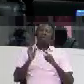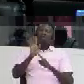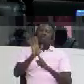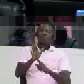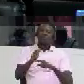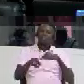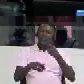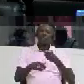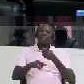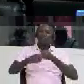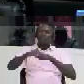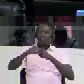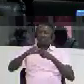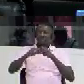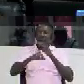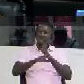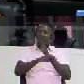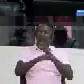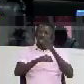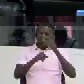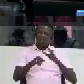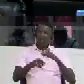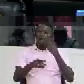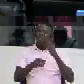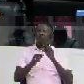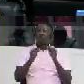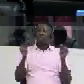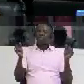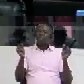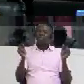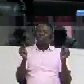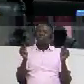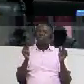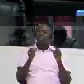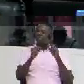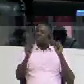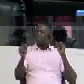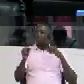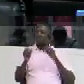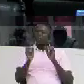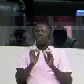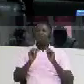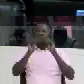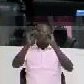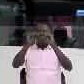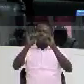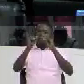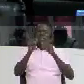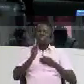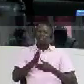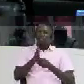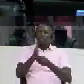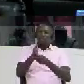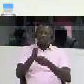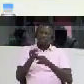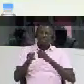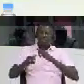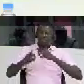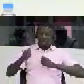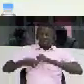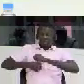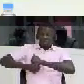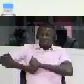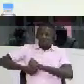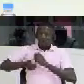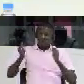instructor, how long did it take before you got to assistant armorer? Or if you can remember the specific date, just let us know. xam naa ne doo dee